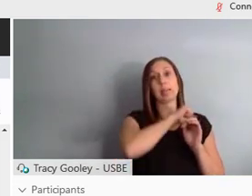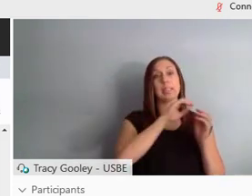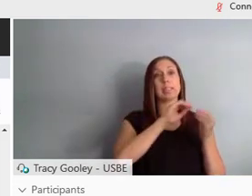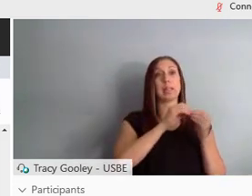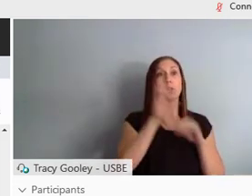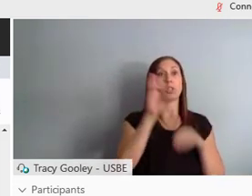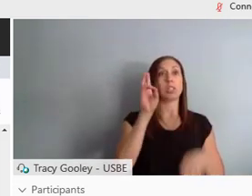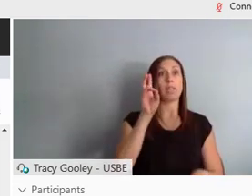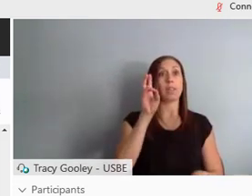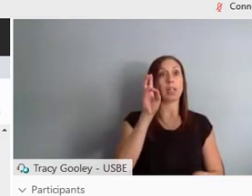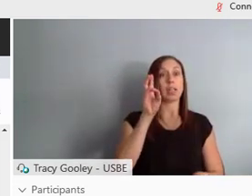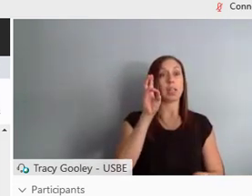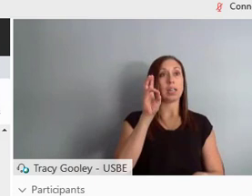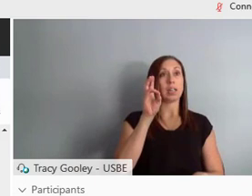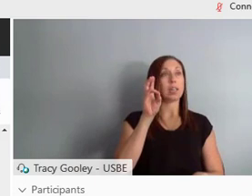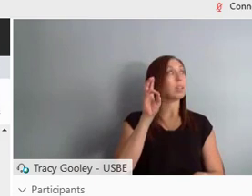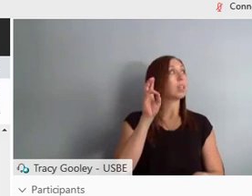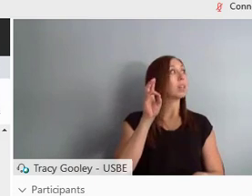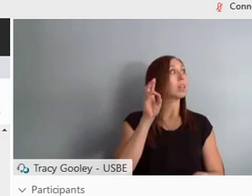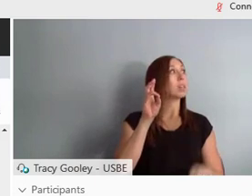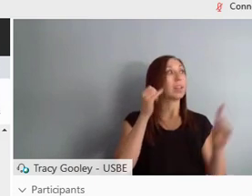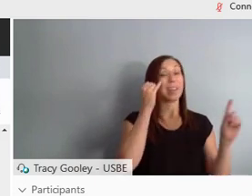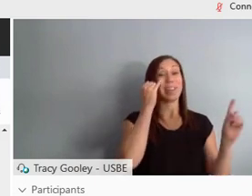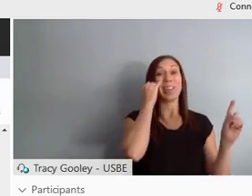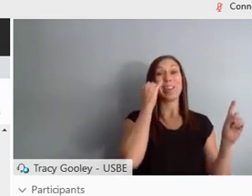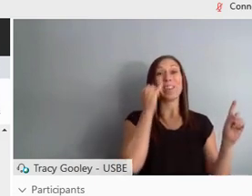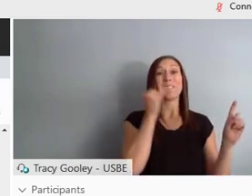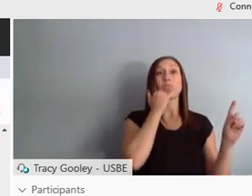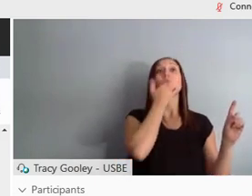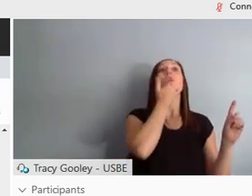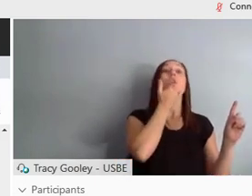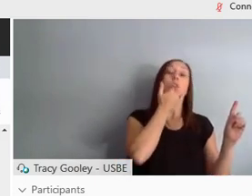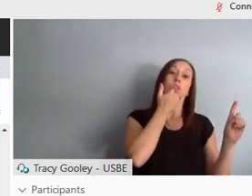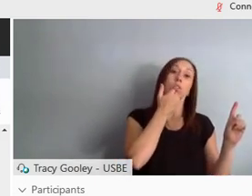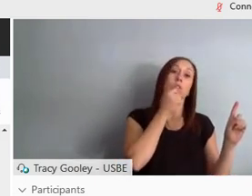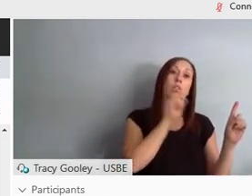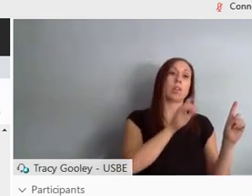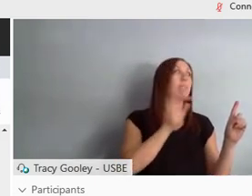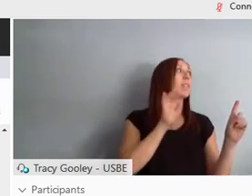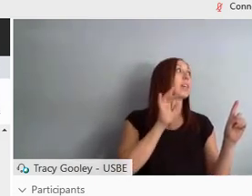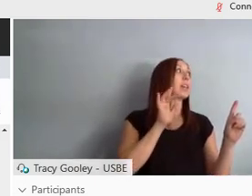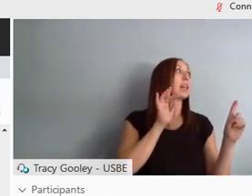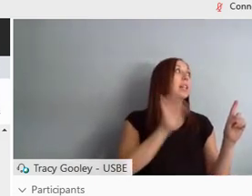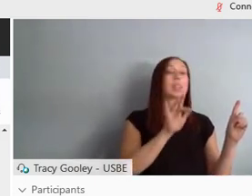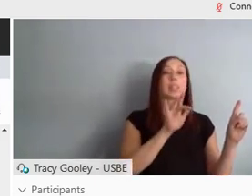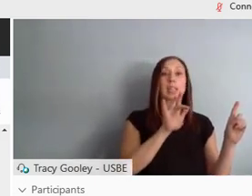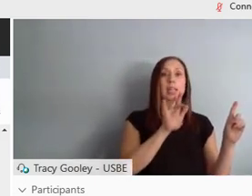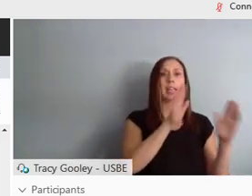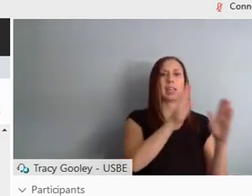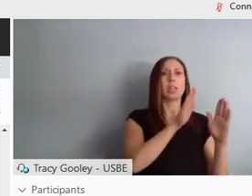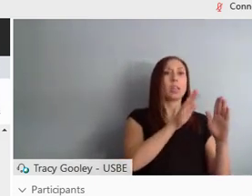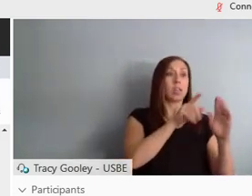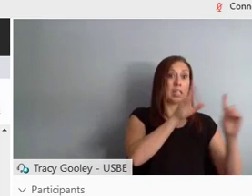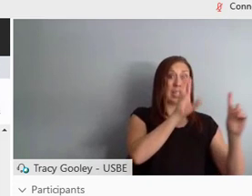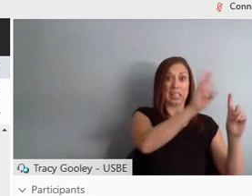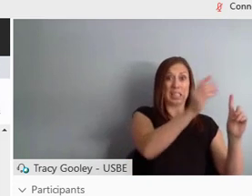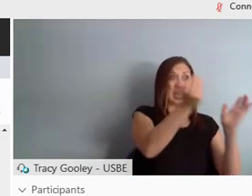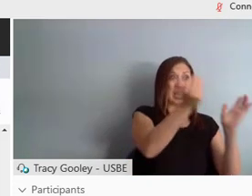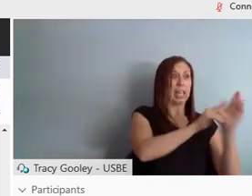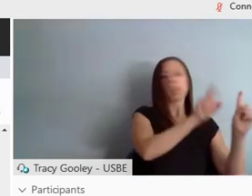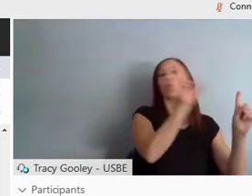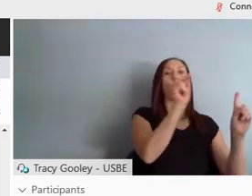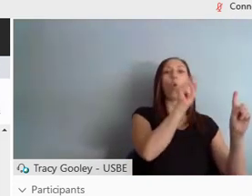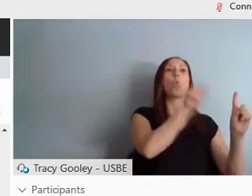7. So if I mark the number 6 wrong by mistake, I have to click the number after